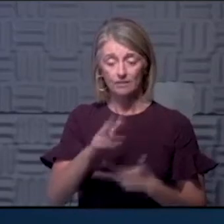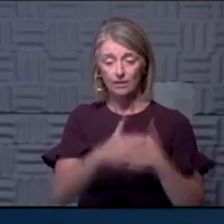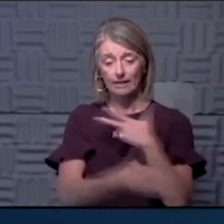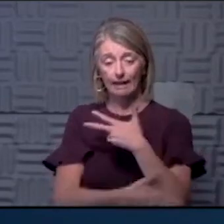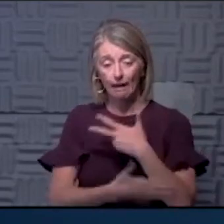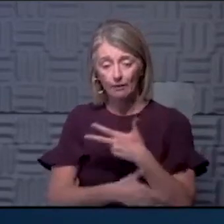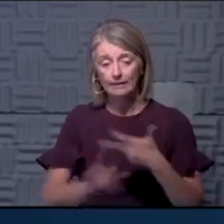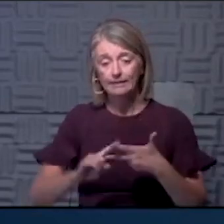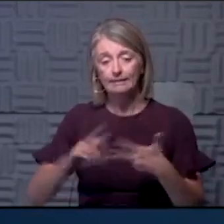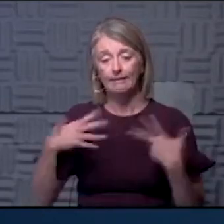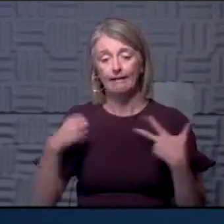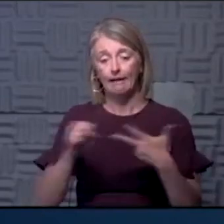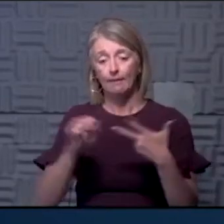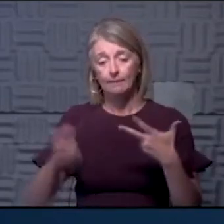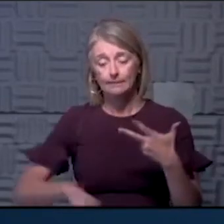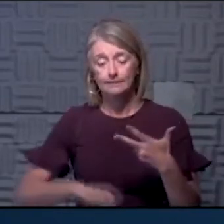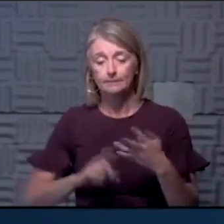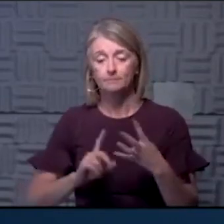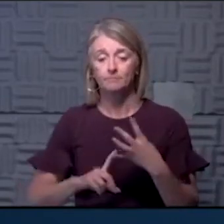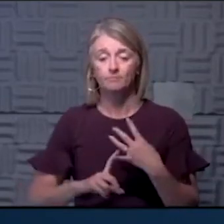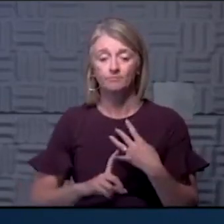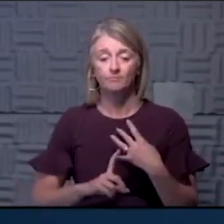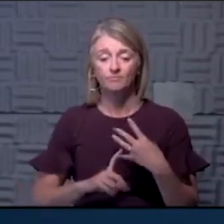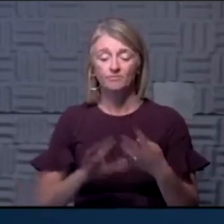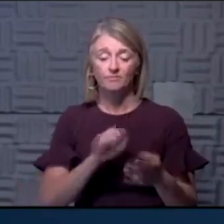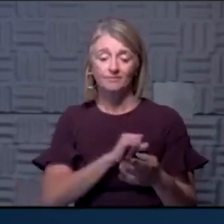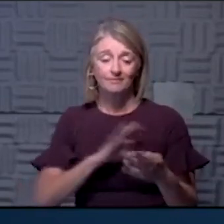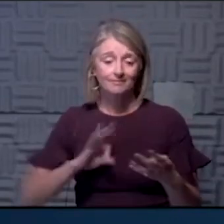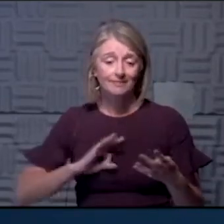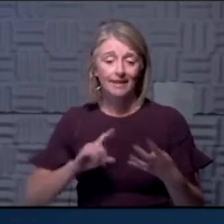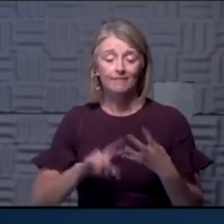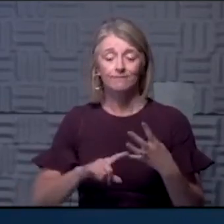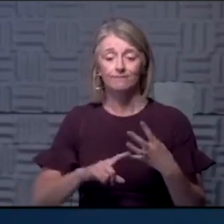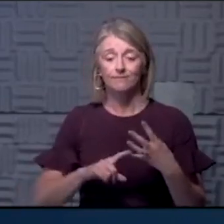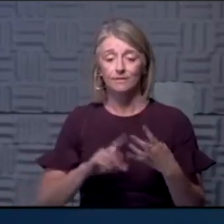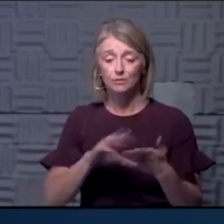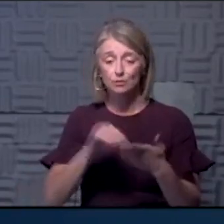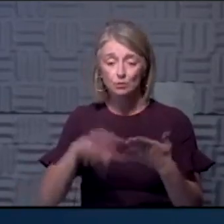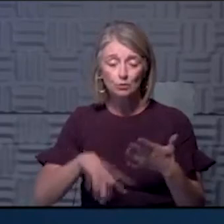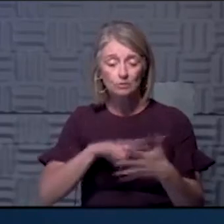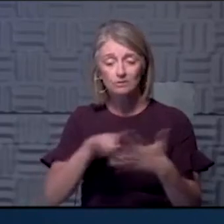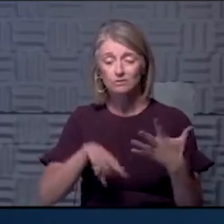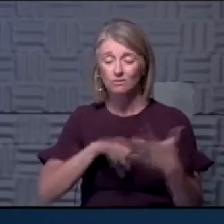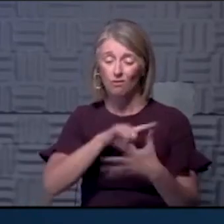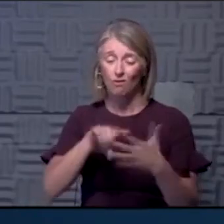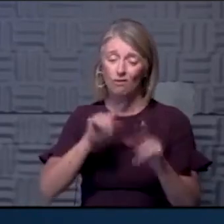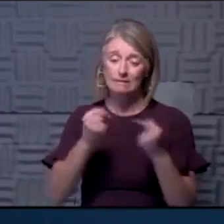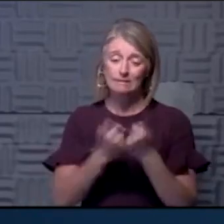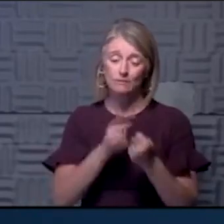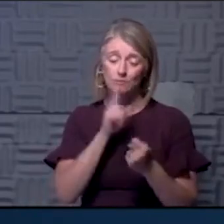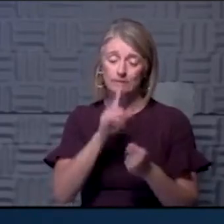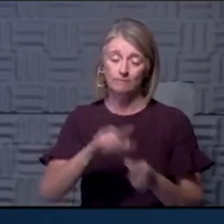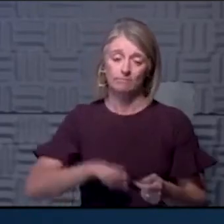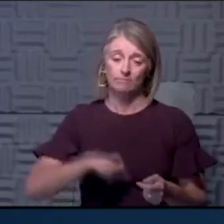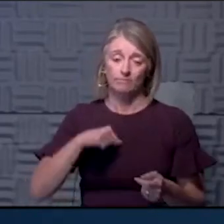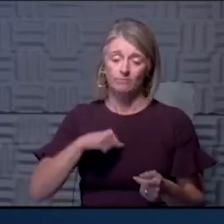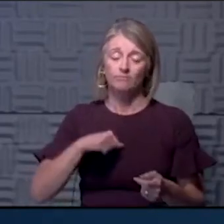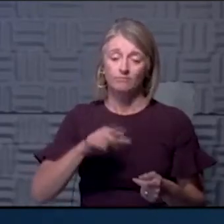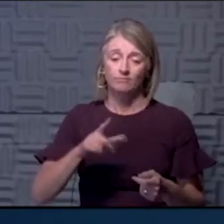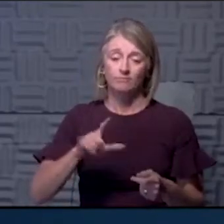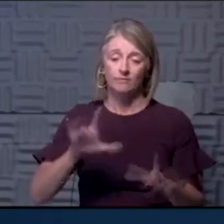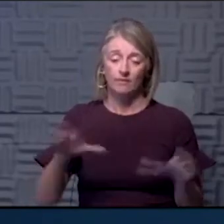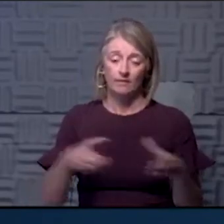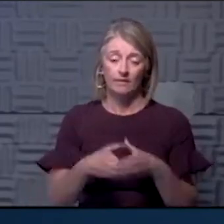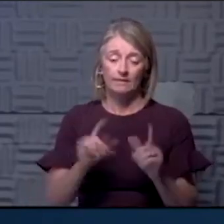team, that's a health system team, that's faculty members, that's staff, that's students. So we're really pleased with the